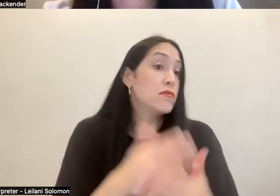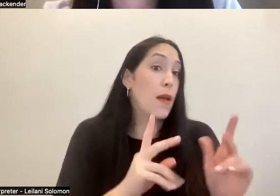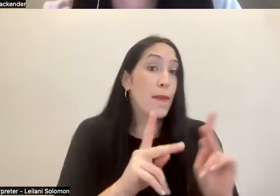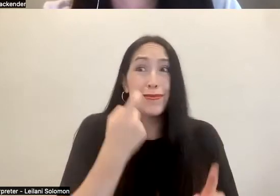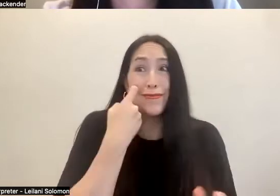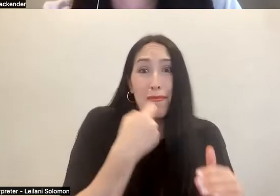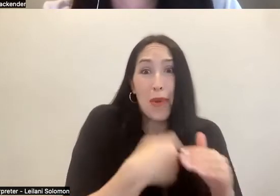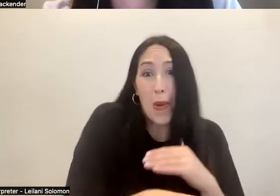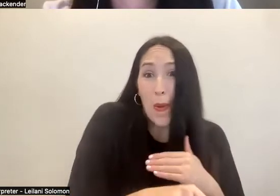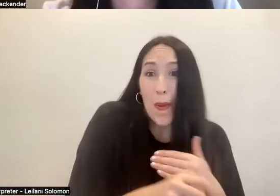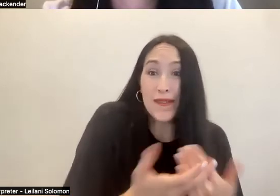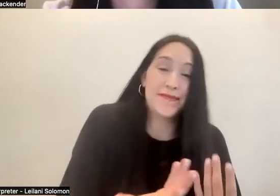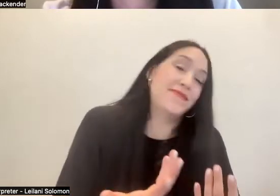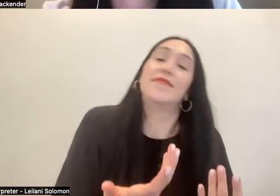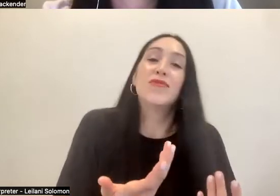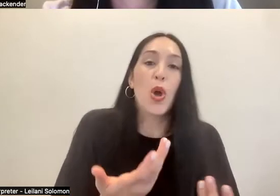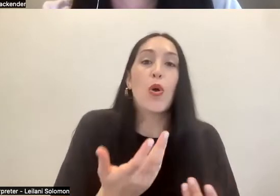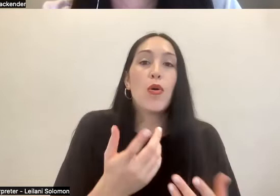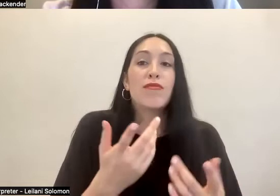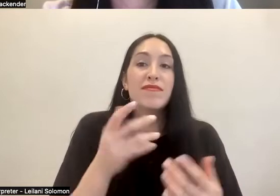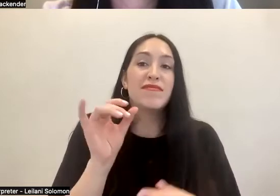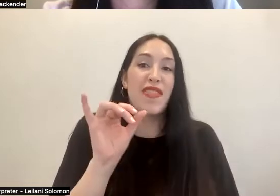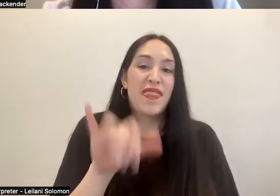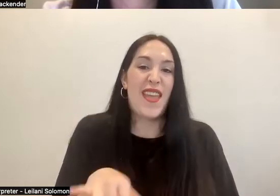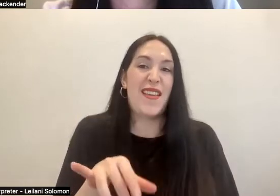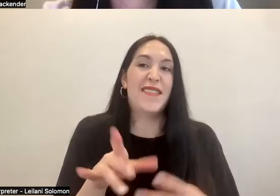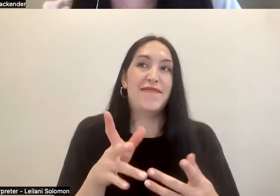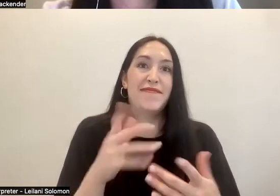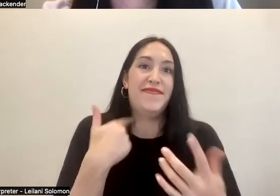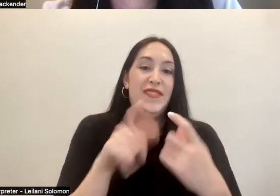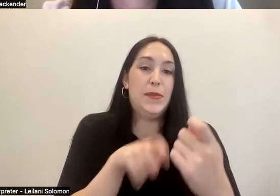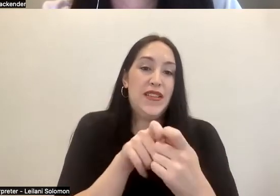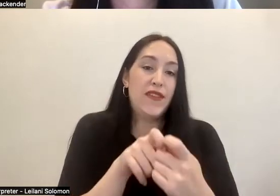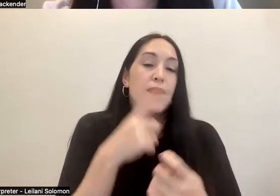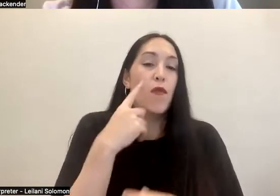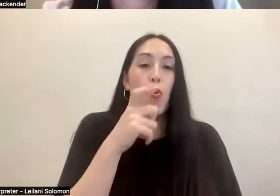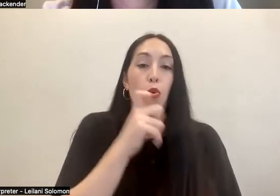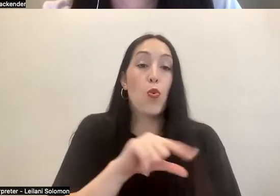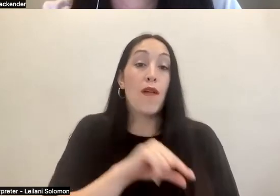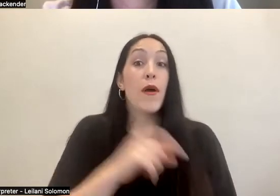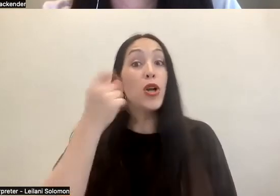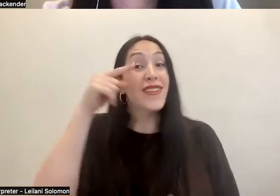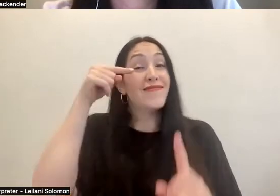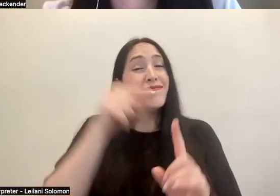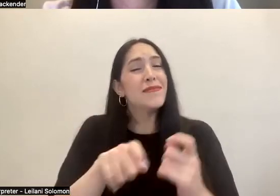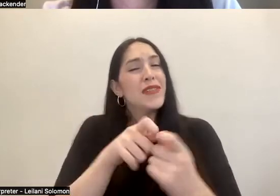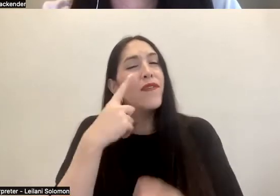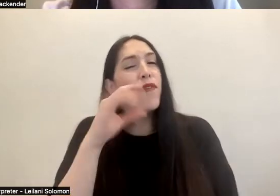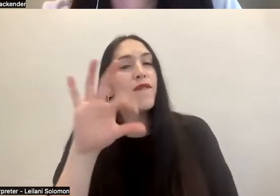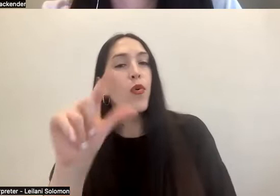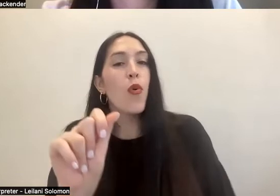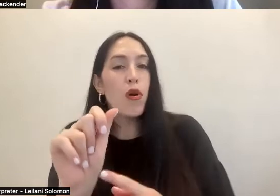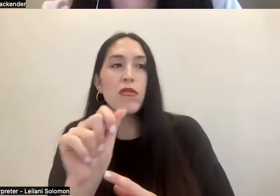who qualifies. And like I mentioned, this is the state of Florida's ABLE program. Each state kind of gets to set up their own